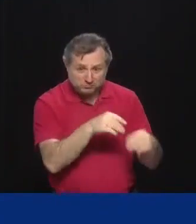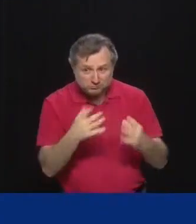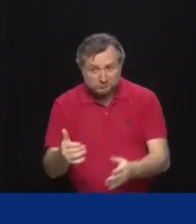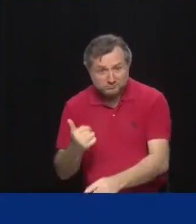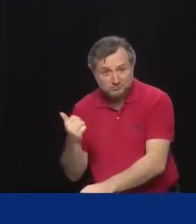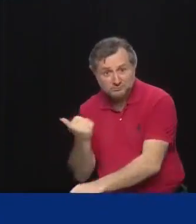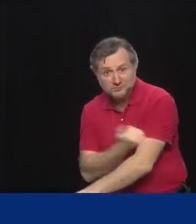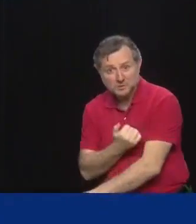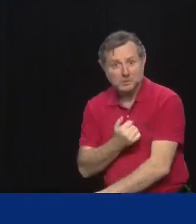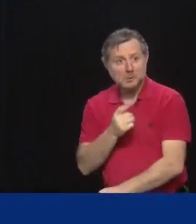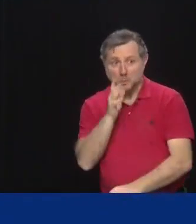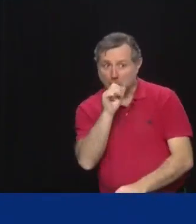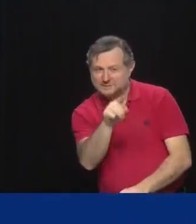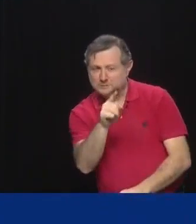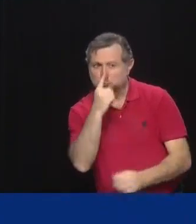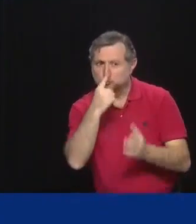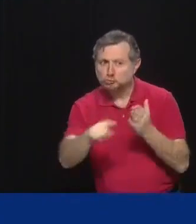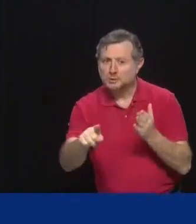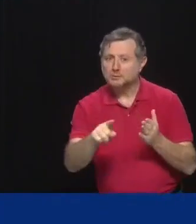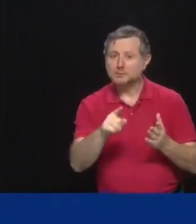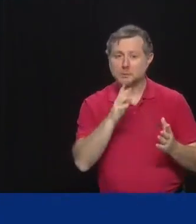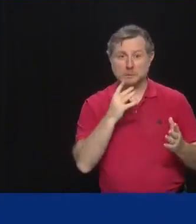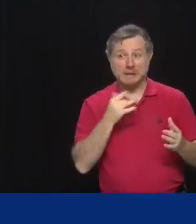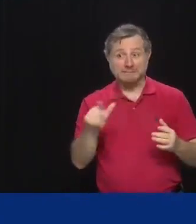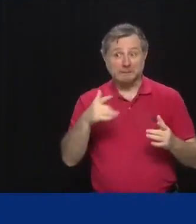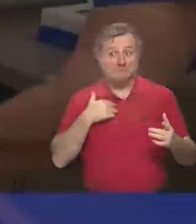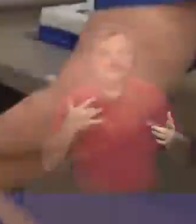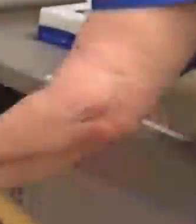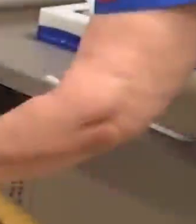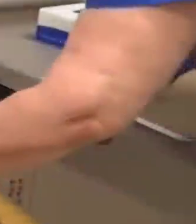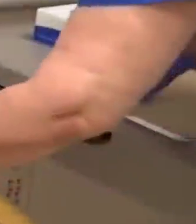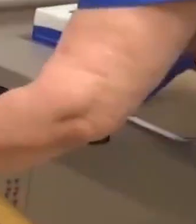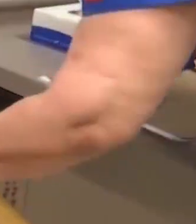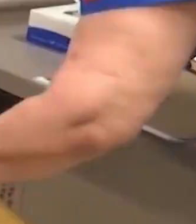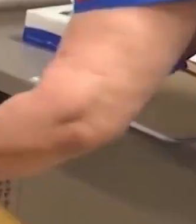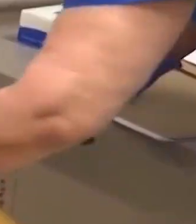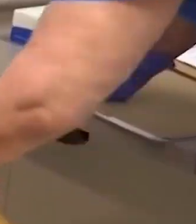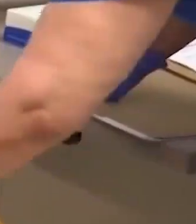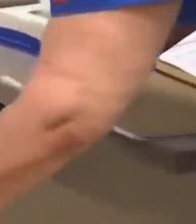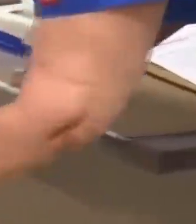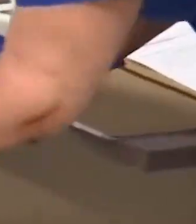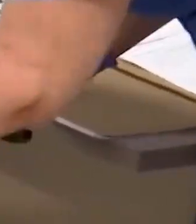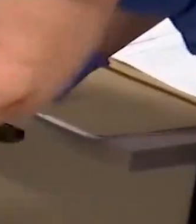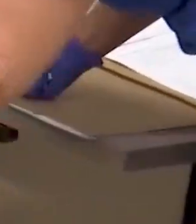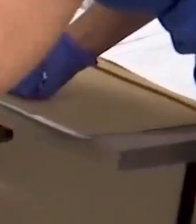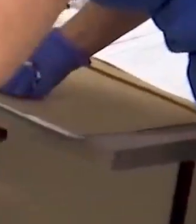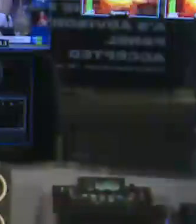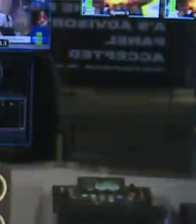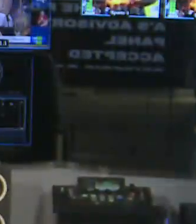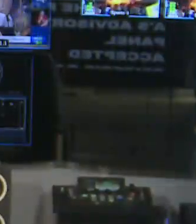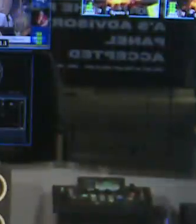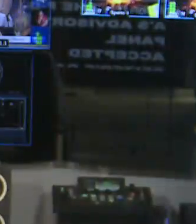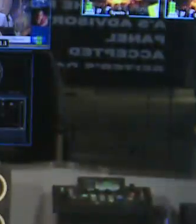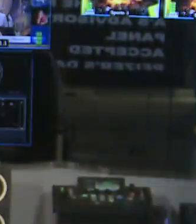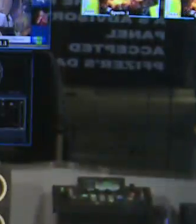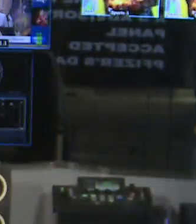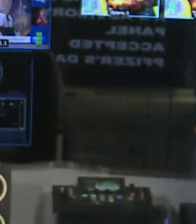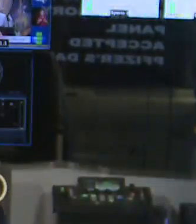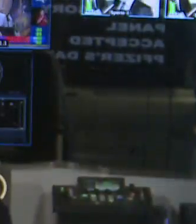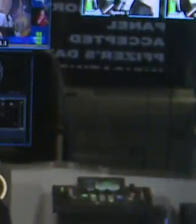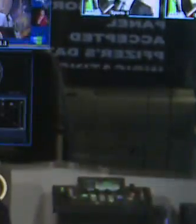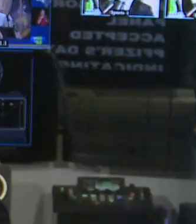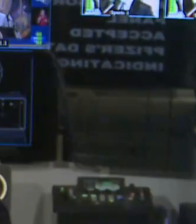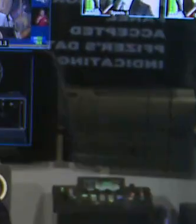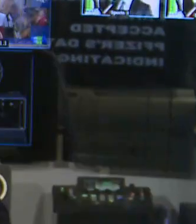have. Be sure to get the facts from a trusted, reliable source like your doctor, and then make your appointments.